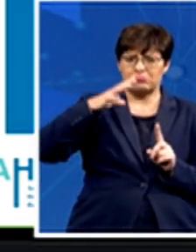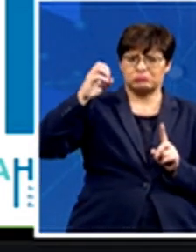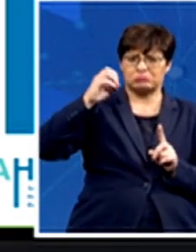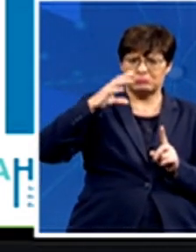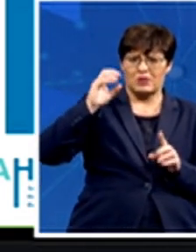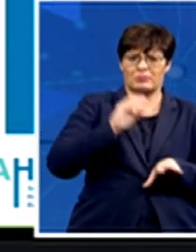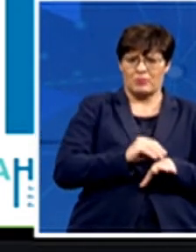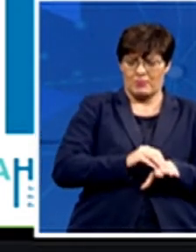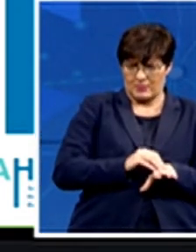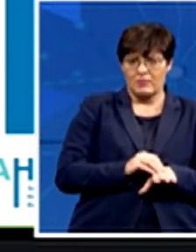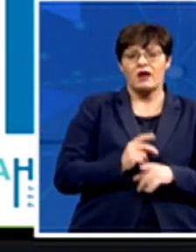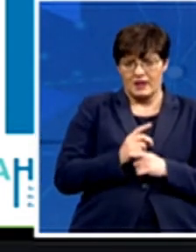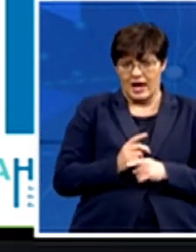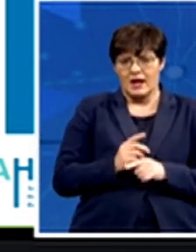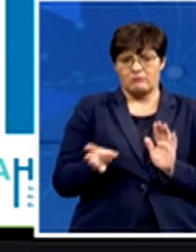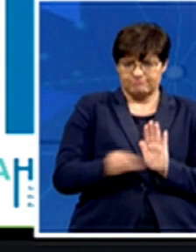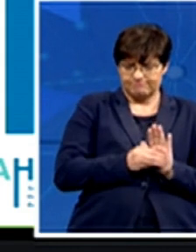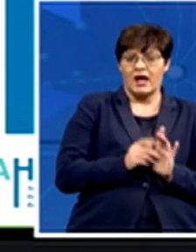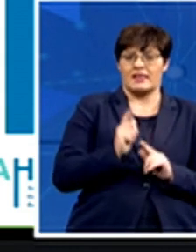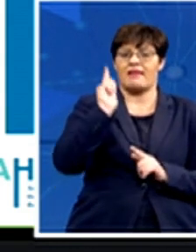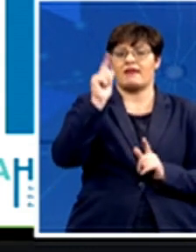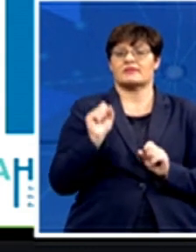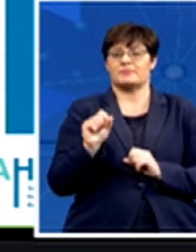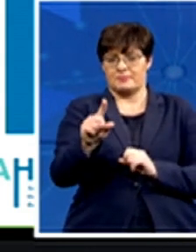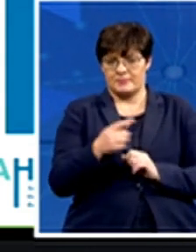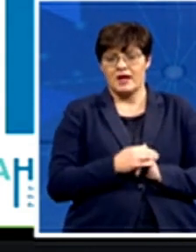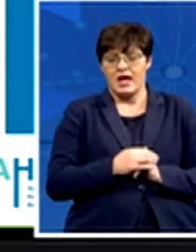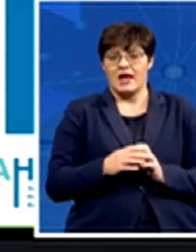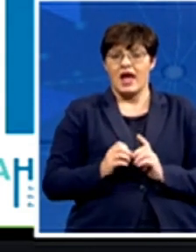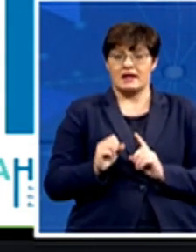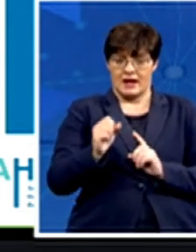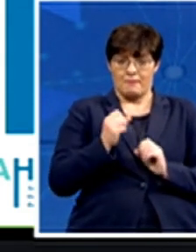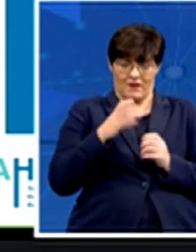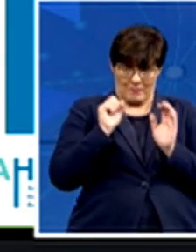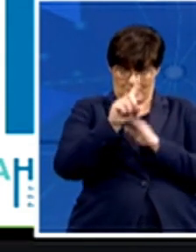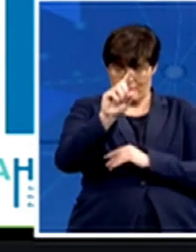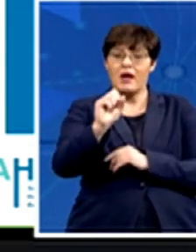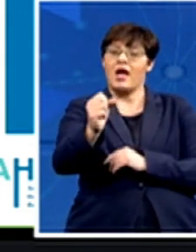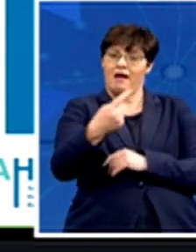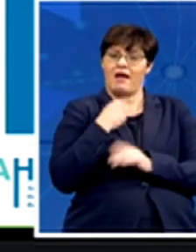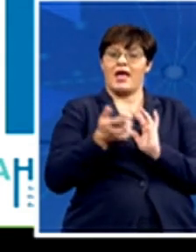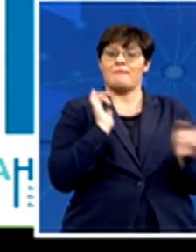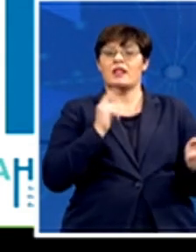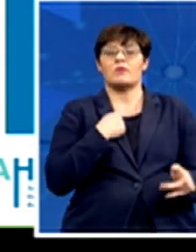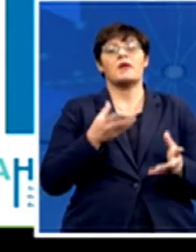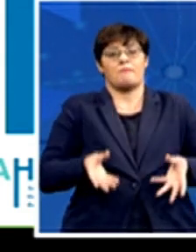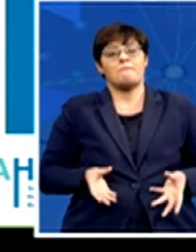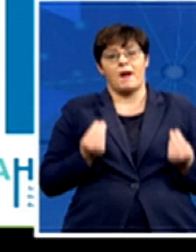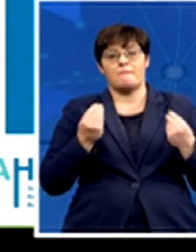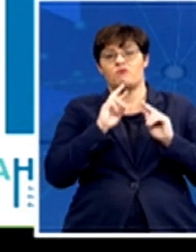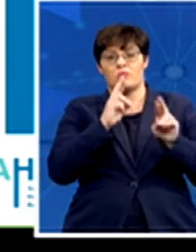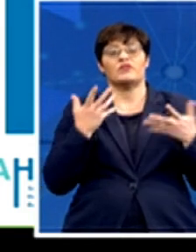later. And then it generates an email to the user that acknowledges the reports that we received the report. And there will be a reference number which you